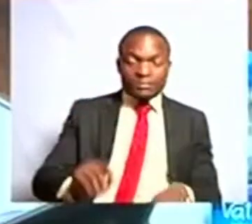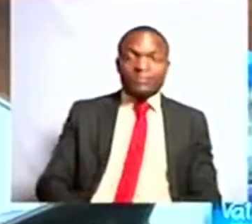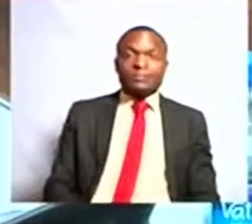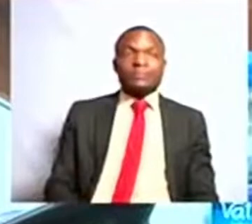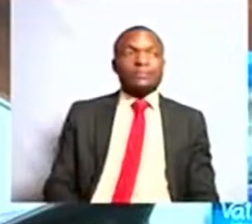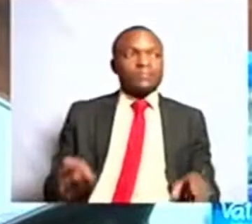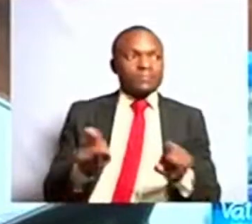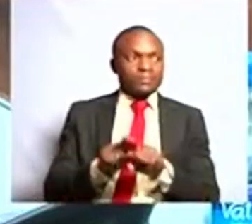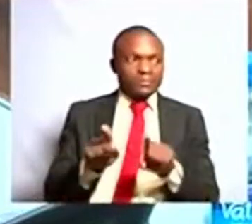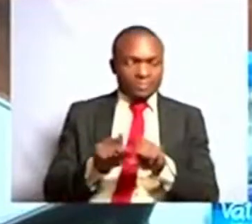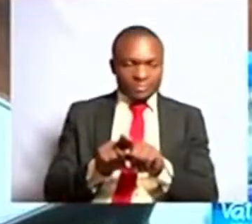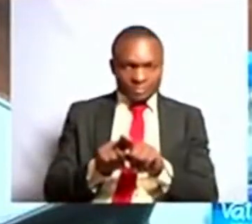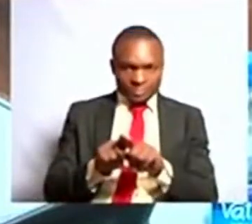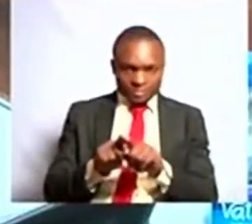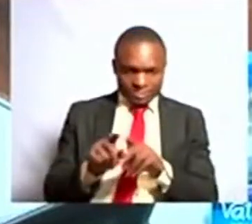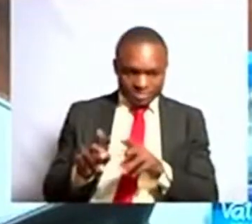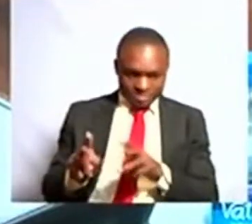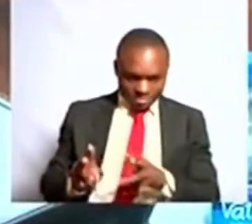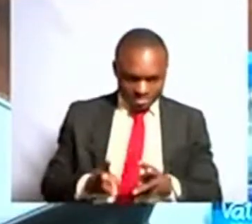In the same vein,